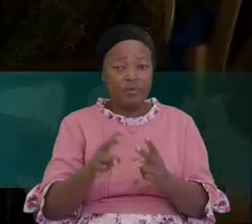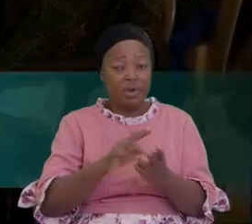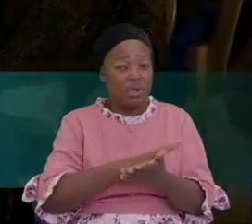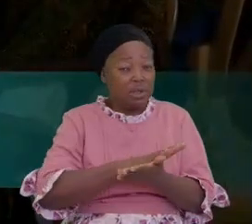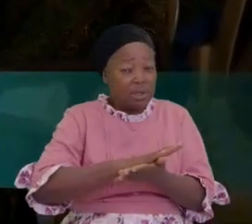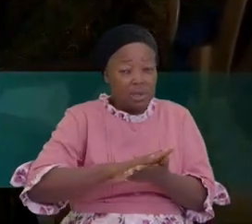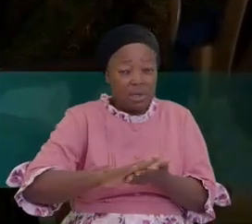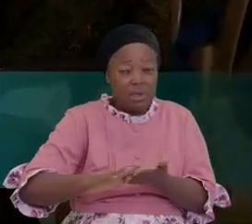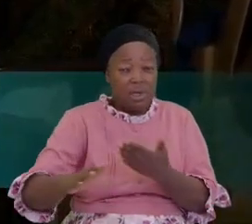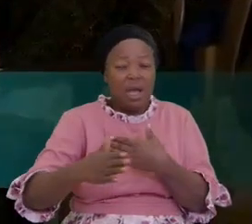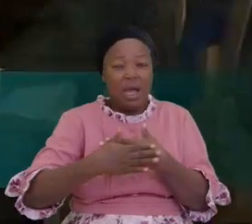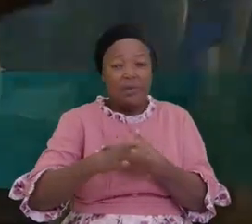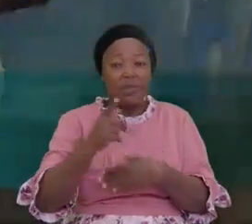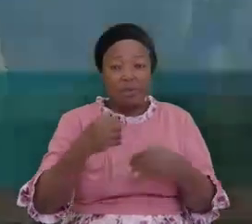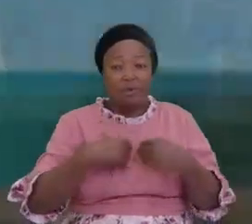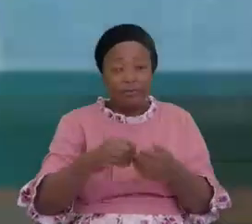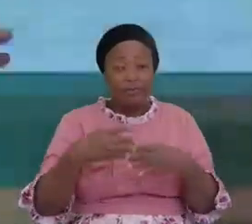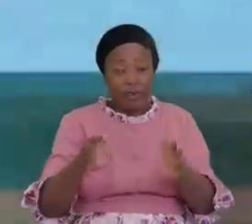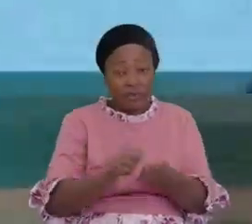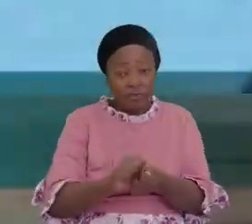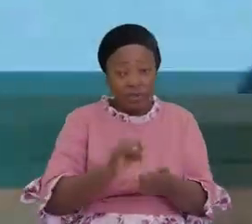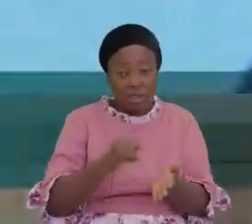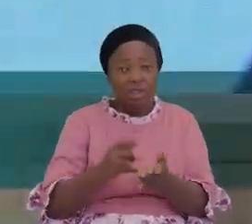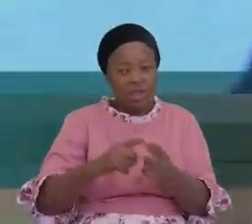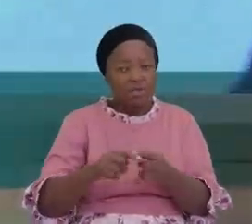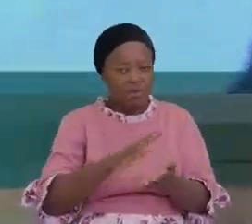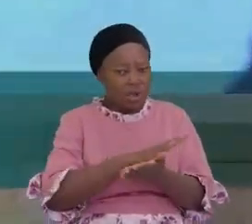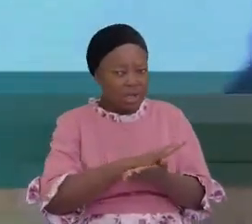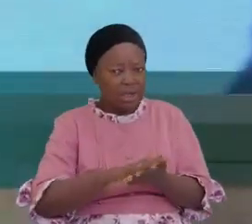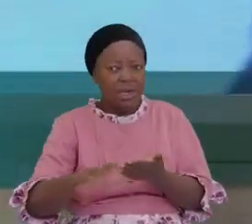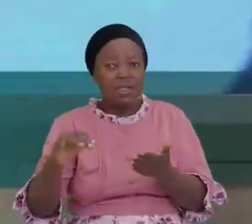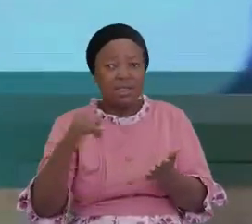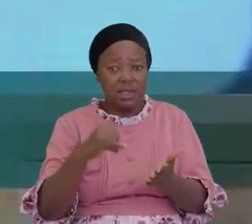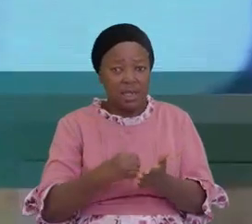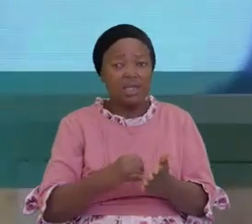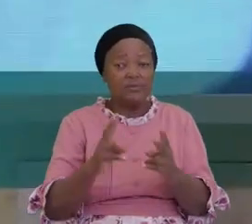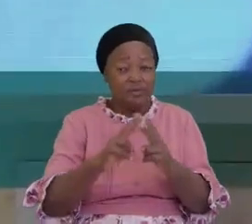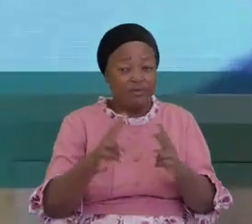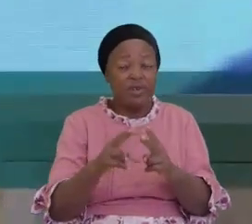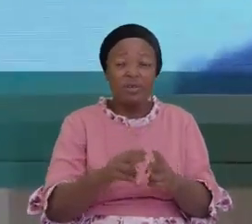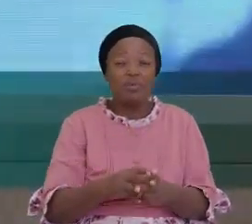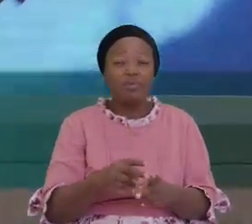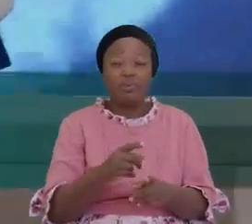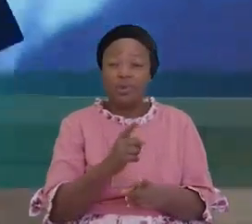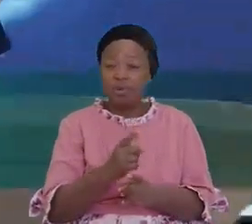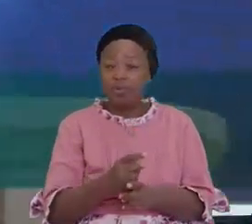After you've washed it thoroughly, you will cleanse it thoroughly.